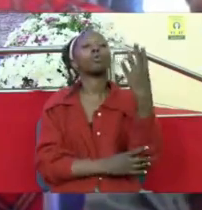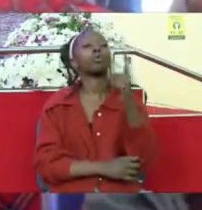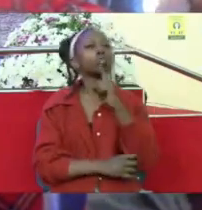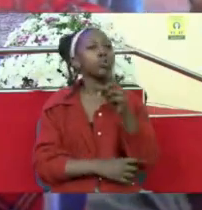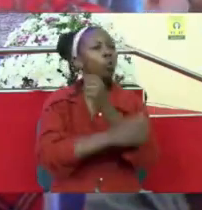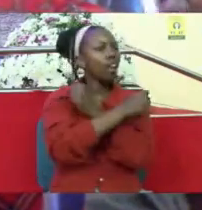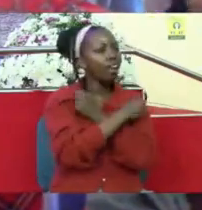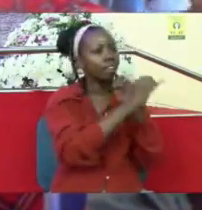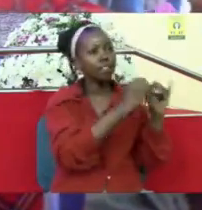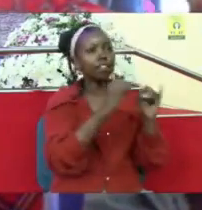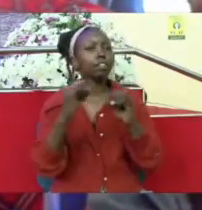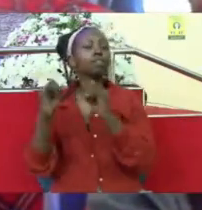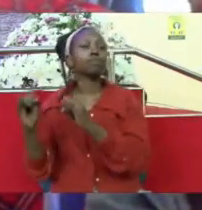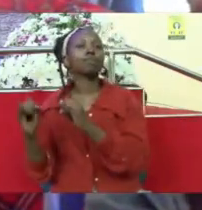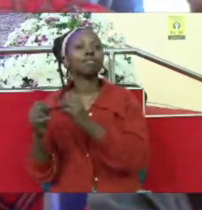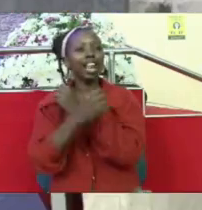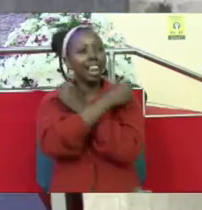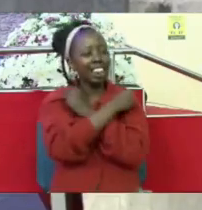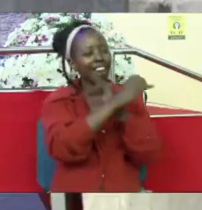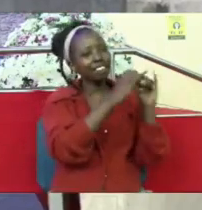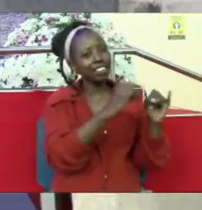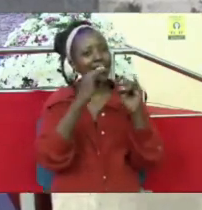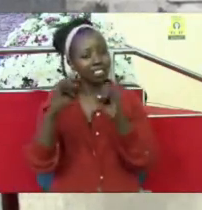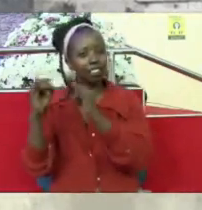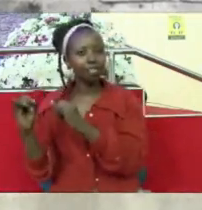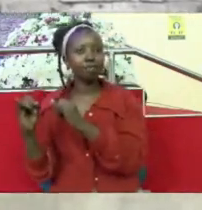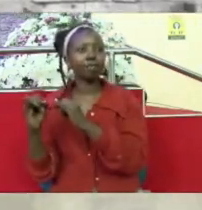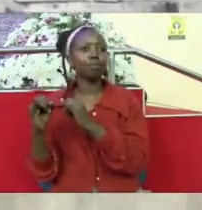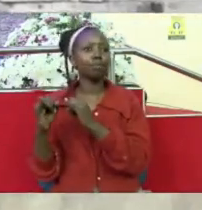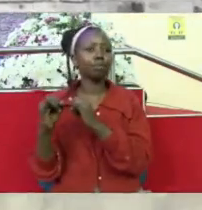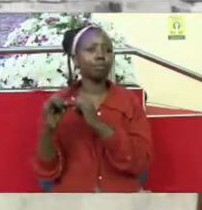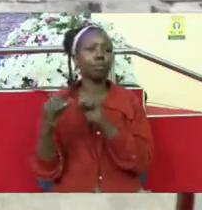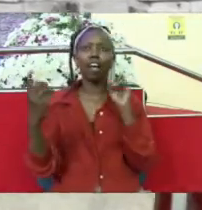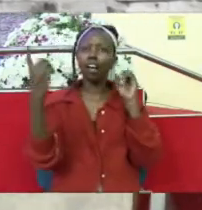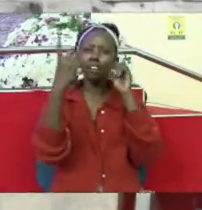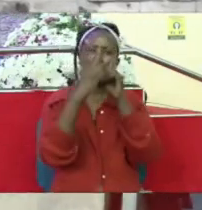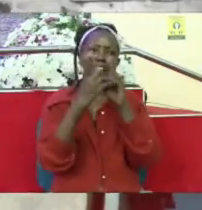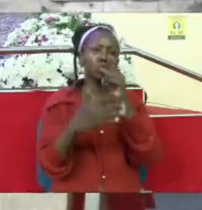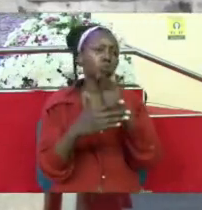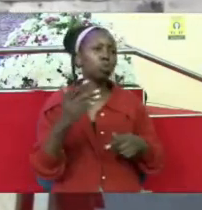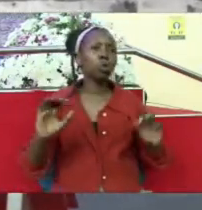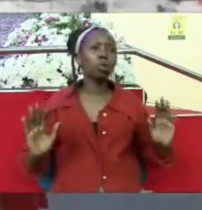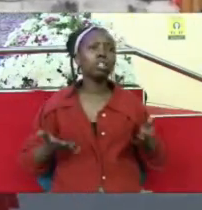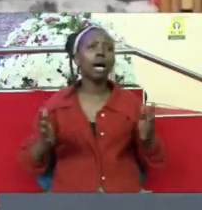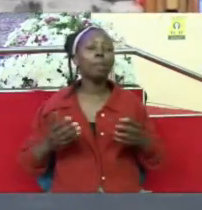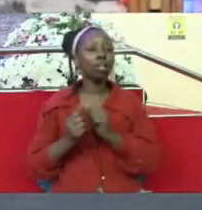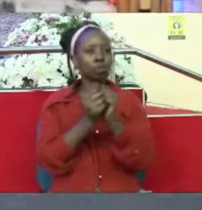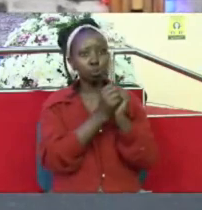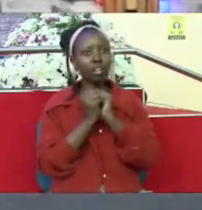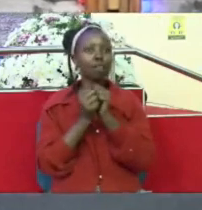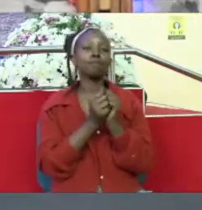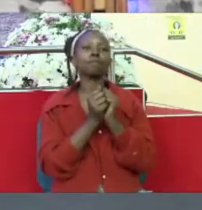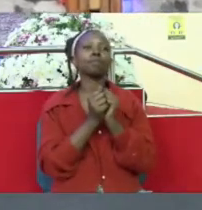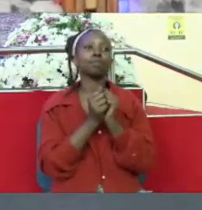watu wa Mungu. We should love each other. Tupendaneni watu wa Mungu. We should love each other. Let's face what is happening all of us together. Wacha tuende